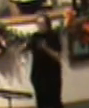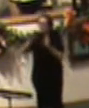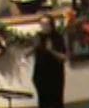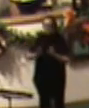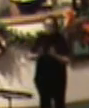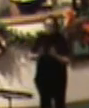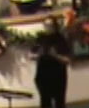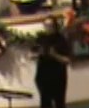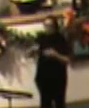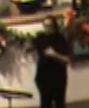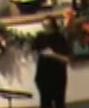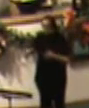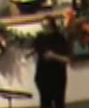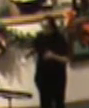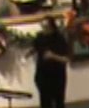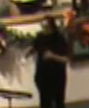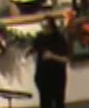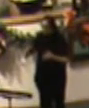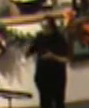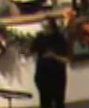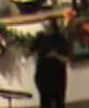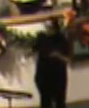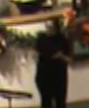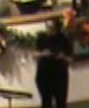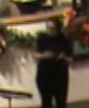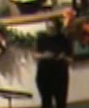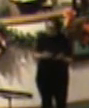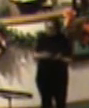to go ahead and recognize them this week.